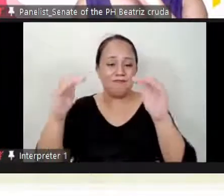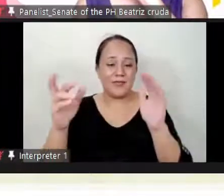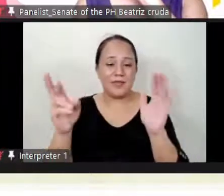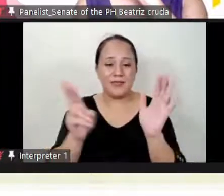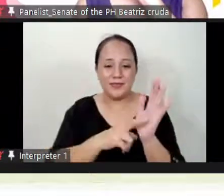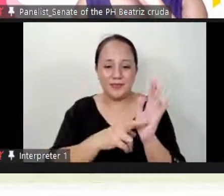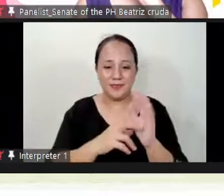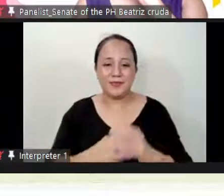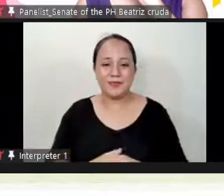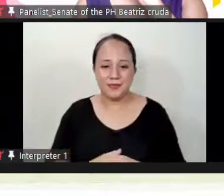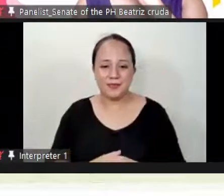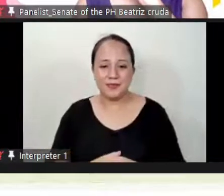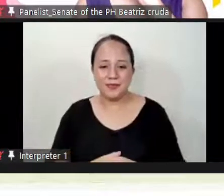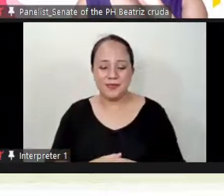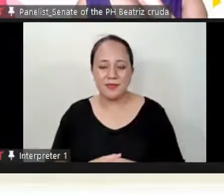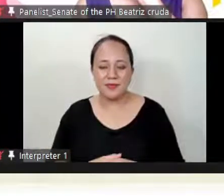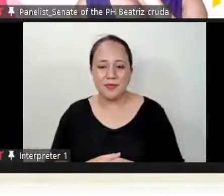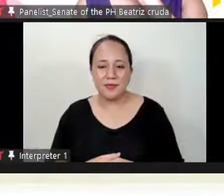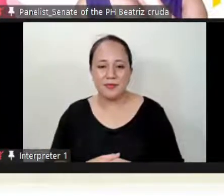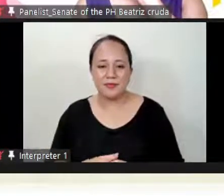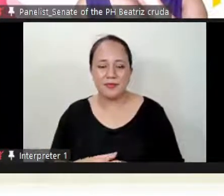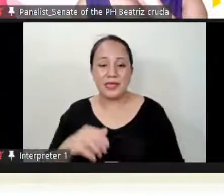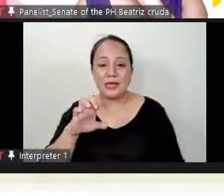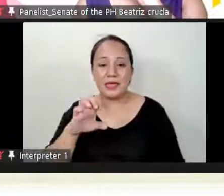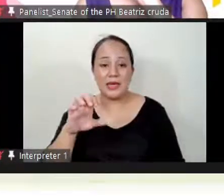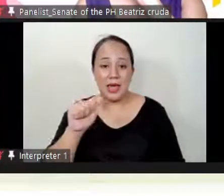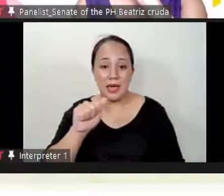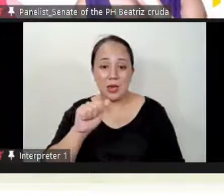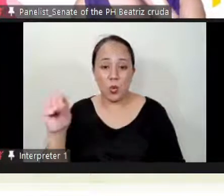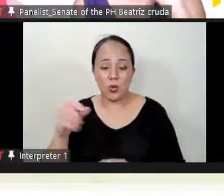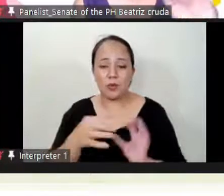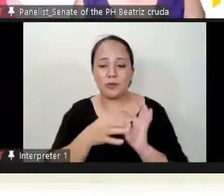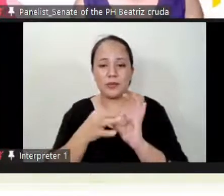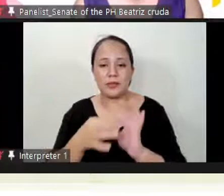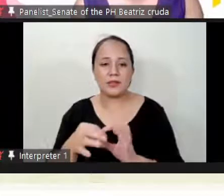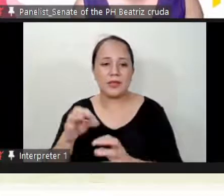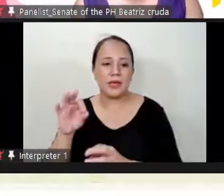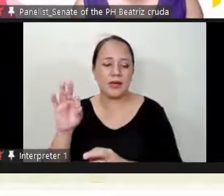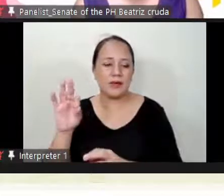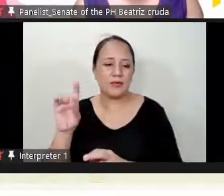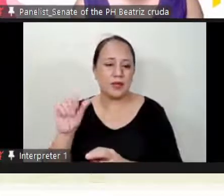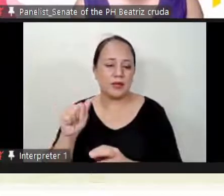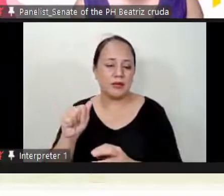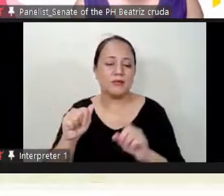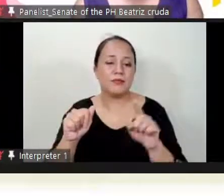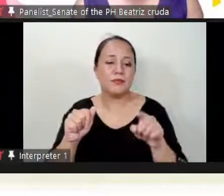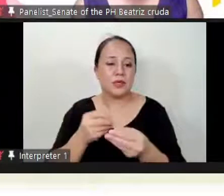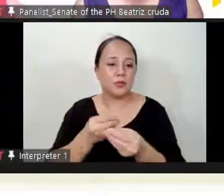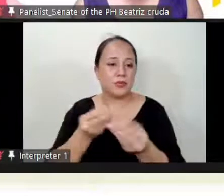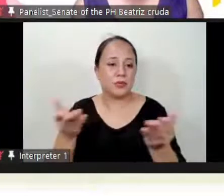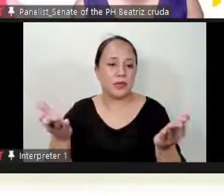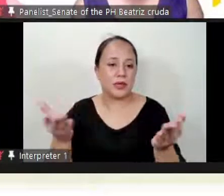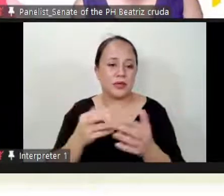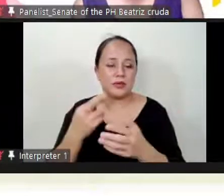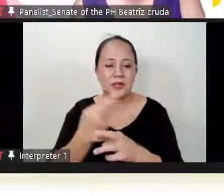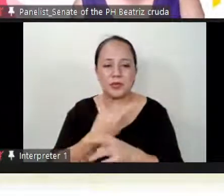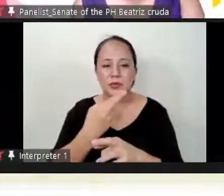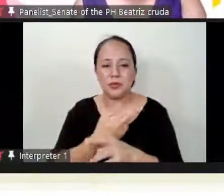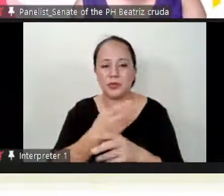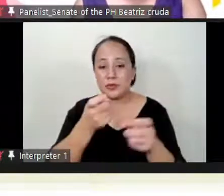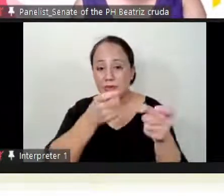registration. This AO will be the basis of the FDA issuance to provide